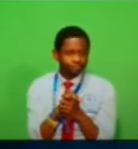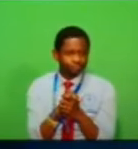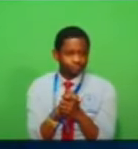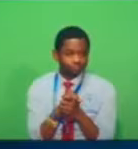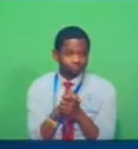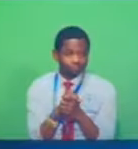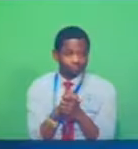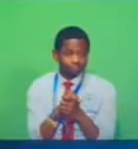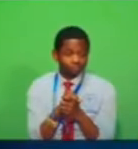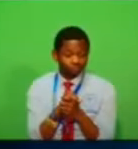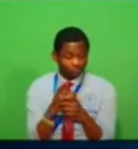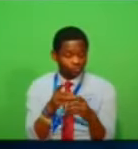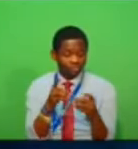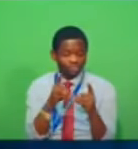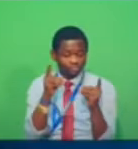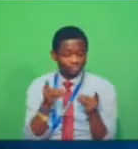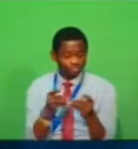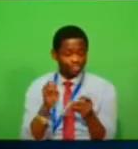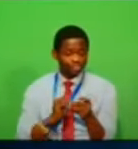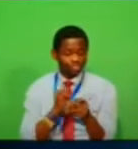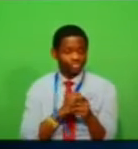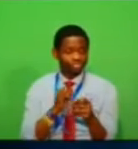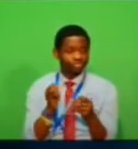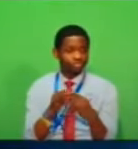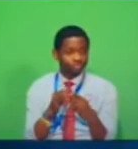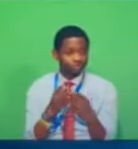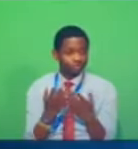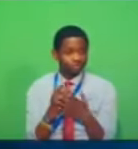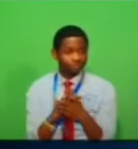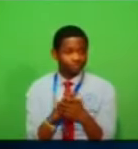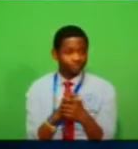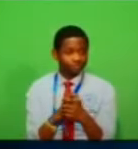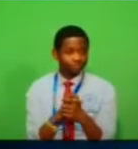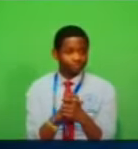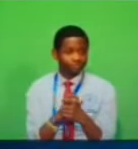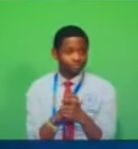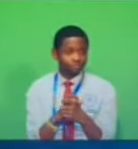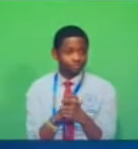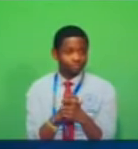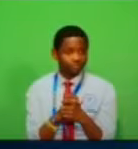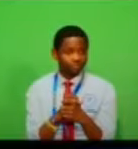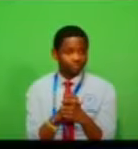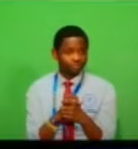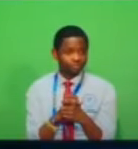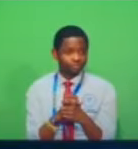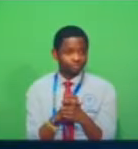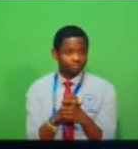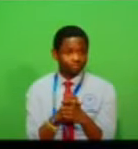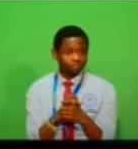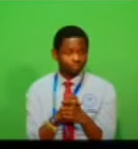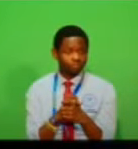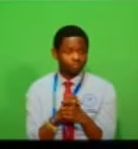district executive meeting. The next moment, there were instances I was also handling, by God's grace, top-level European